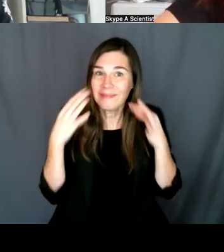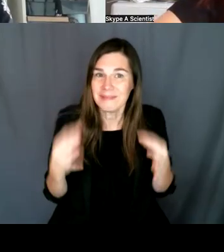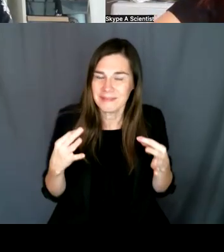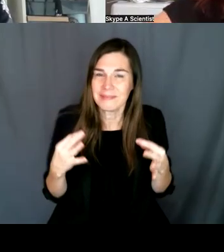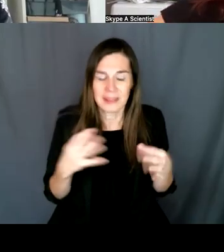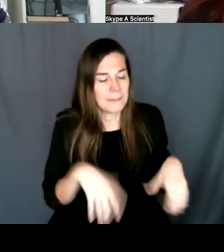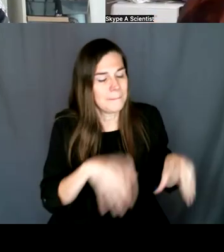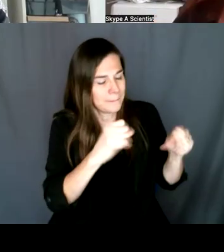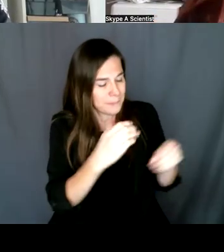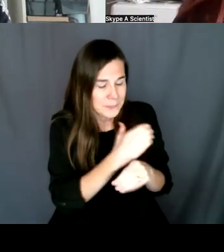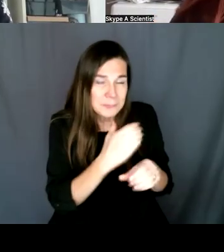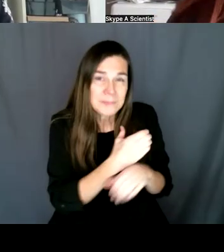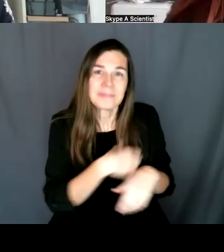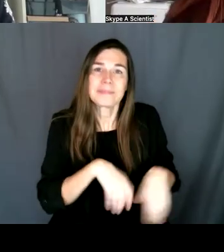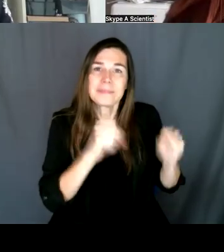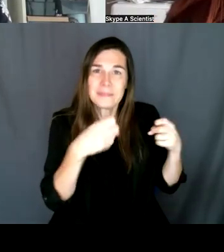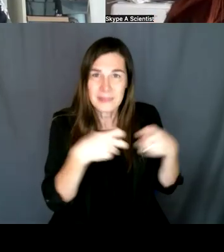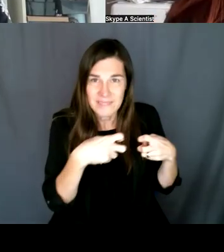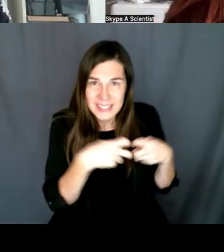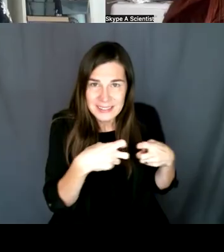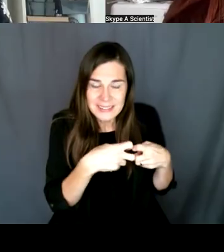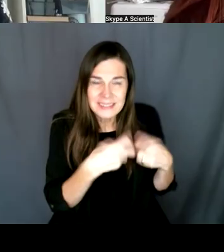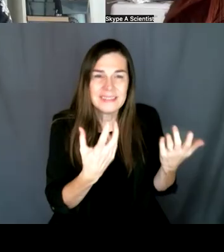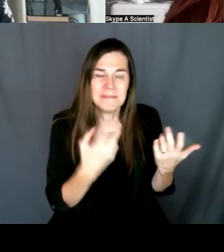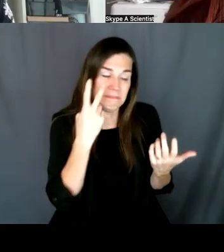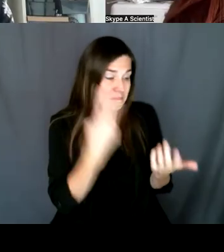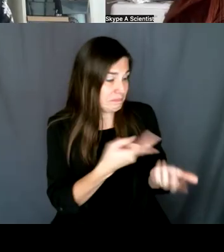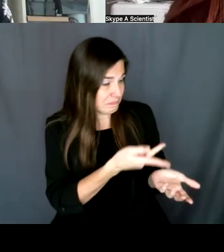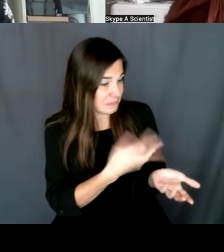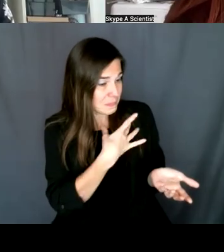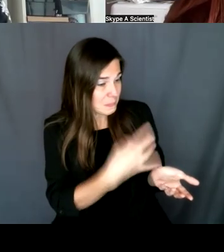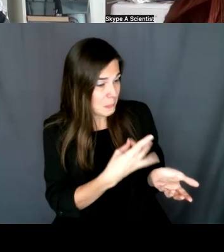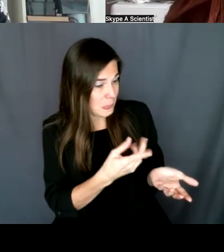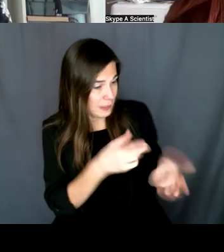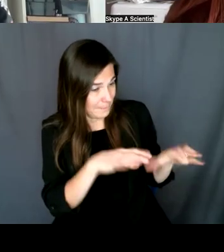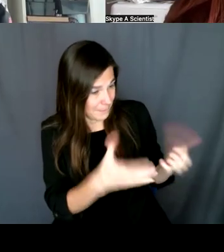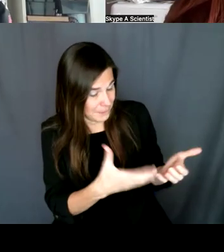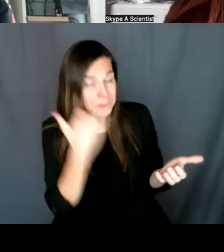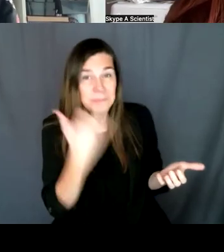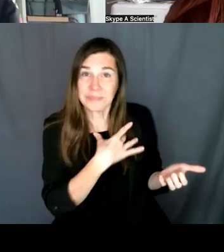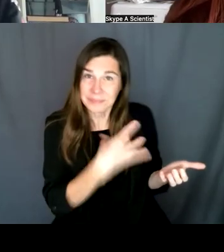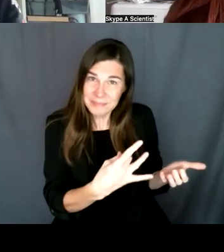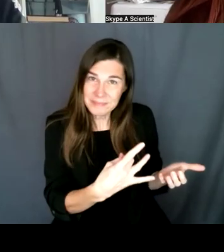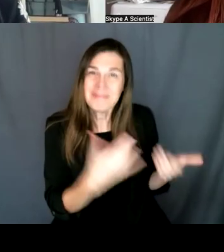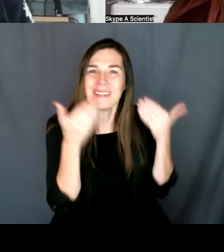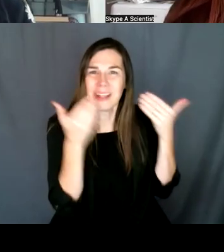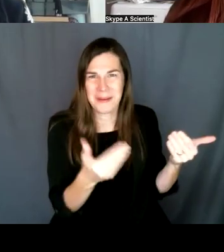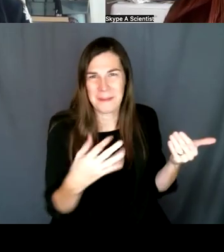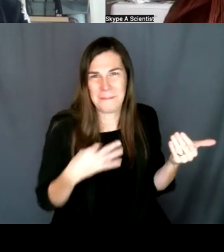take calculus and I was going to take physics, and I was going to see if I liked them, and if I liked it, then I was going to apply for that in